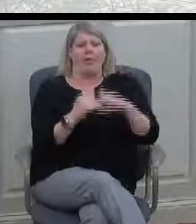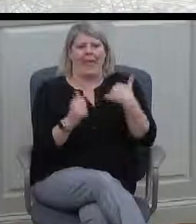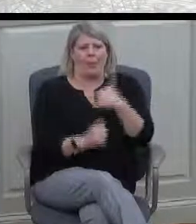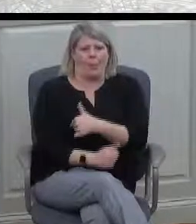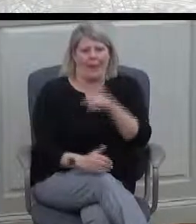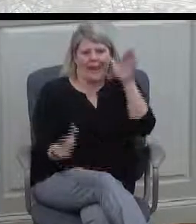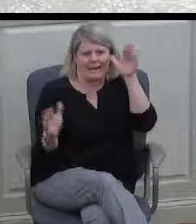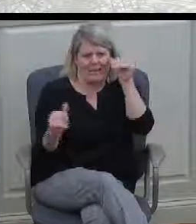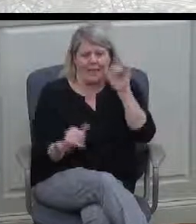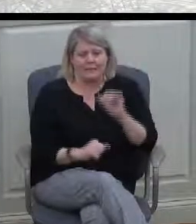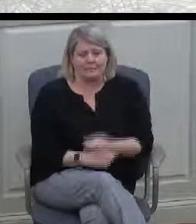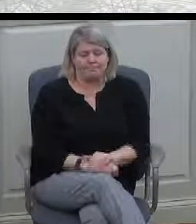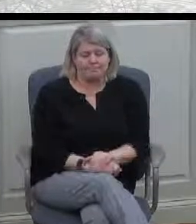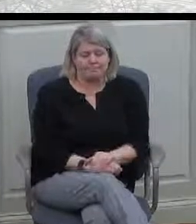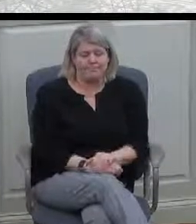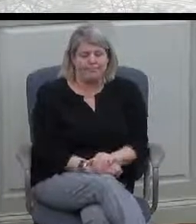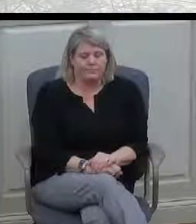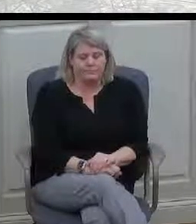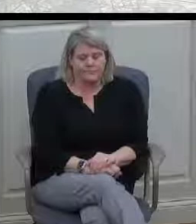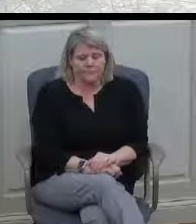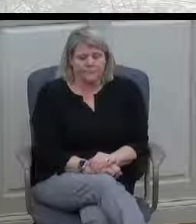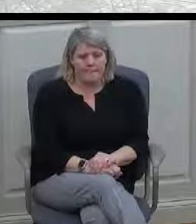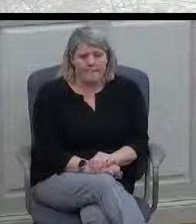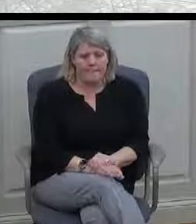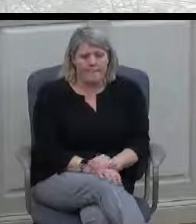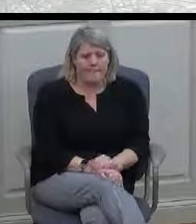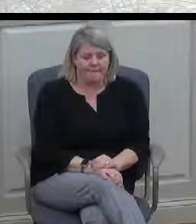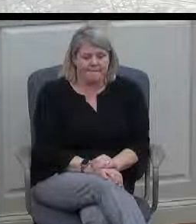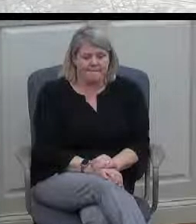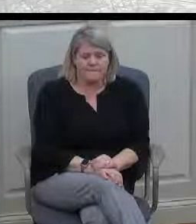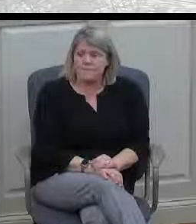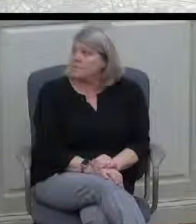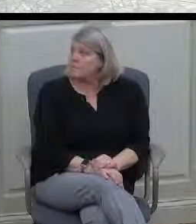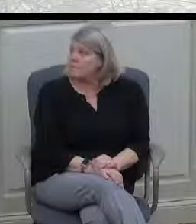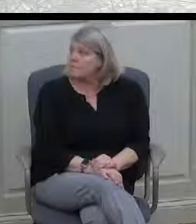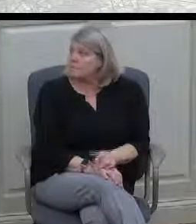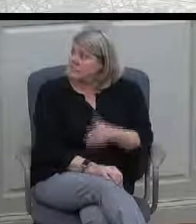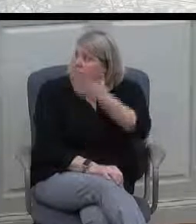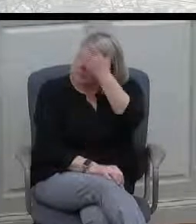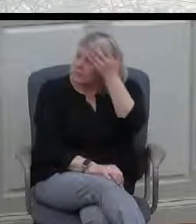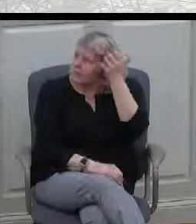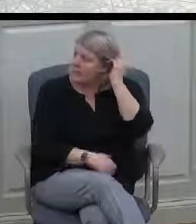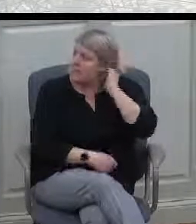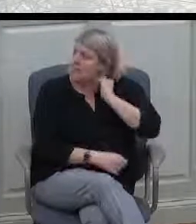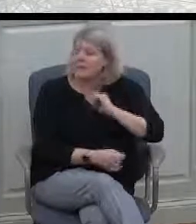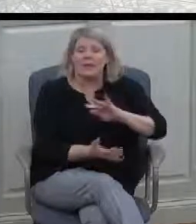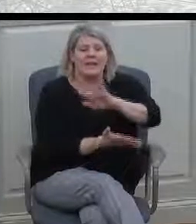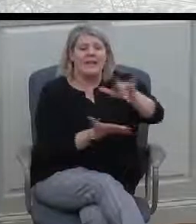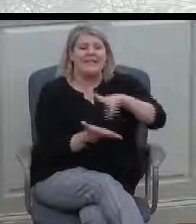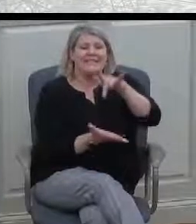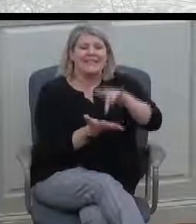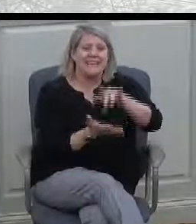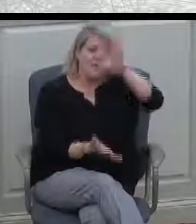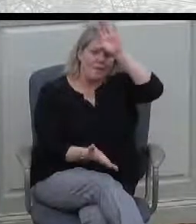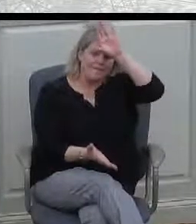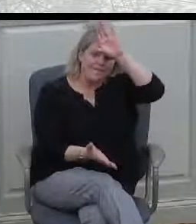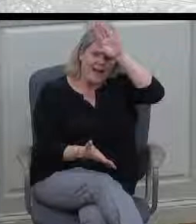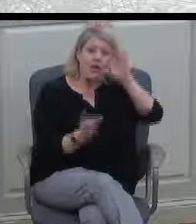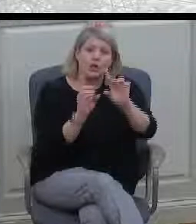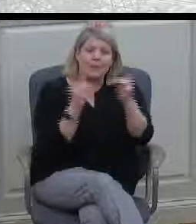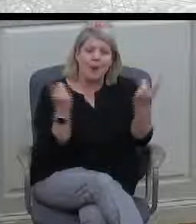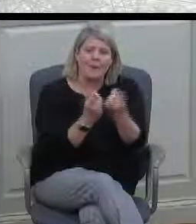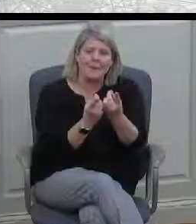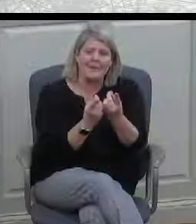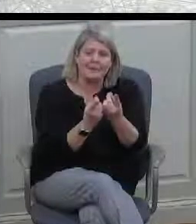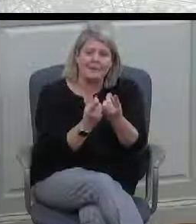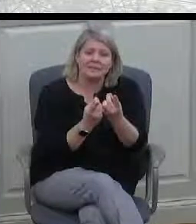big number. Central Fire Station, I don't have a lot to update there. The numbers, what you see